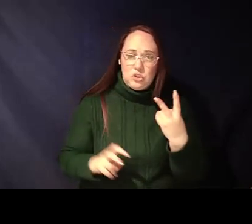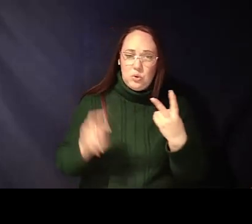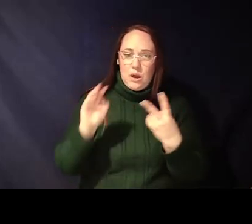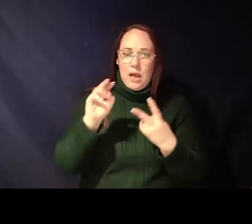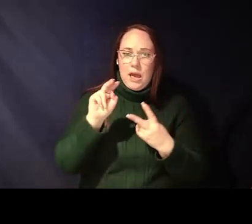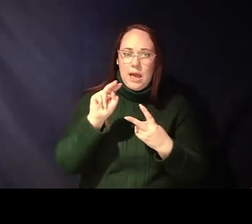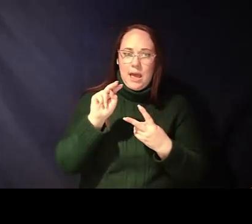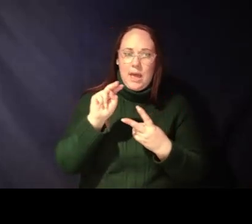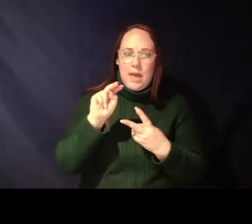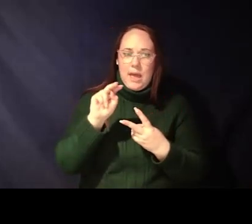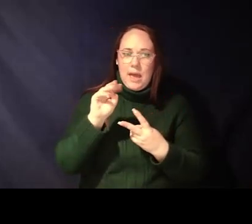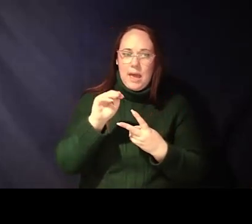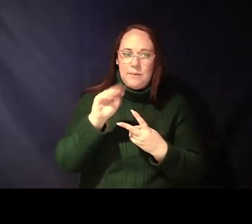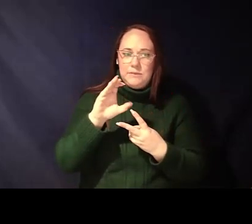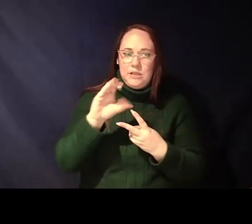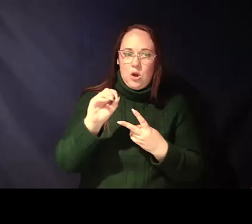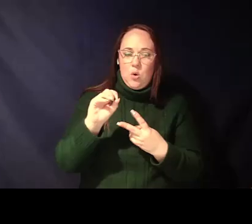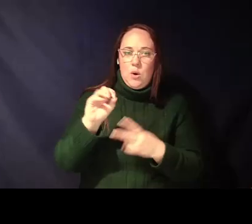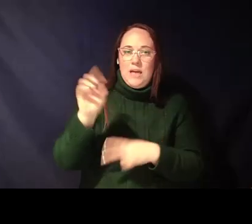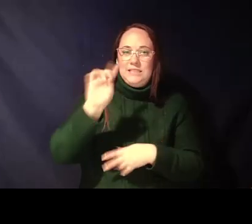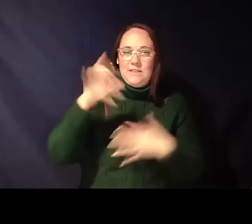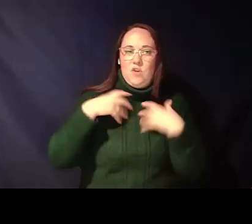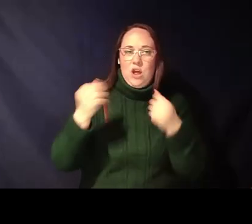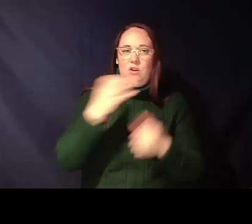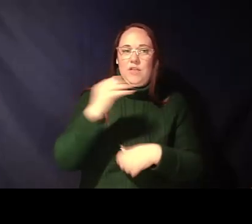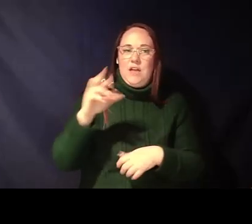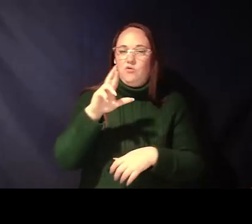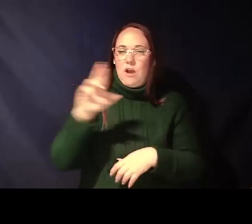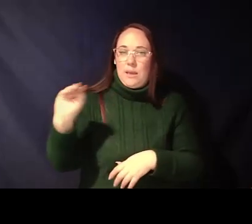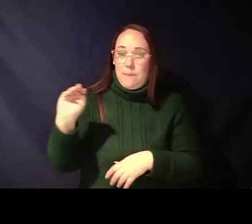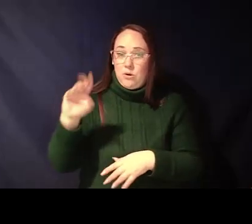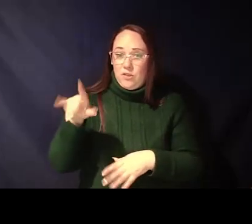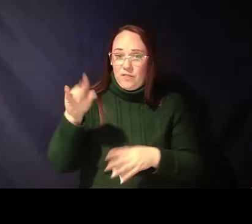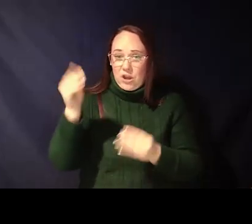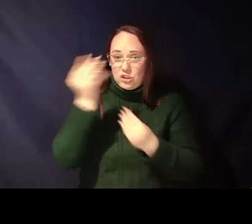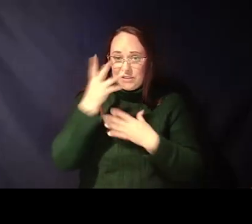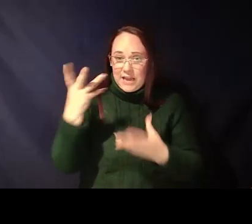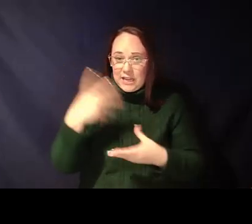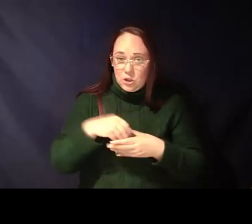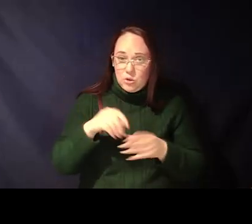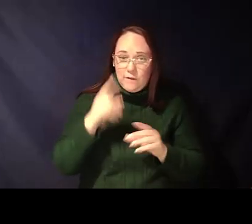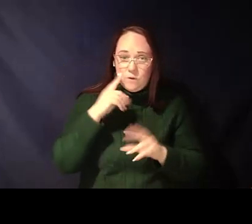MCOs, which would be Denver Health and Rocky Mountain, was their data included in this analysis?